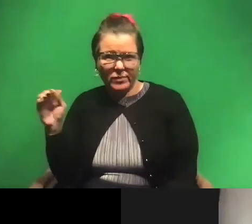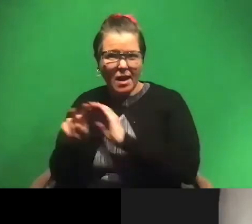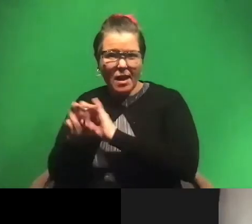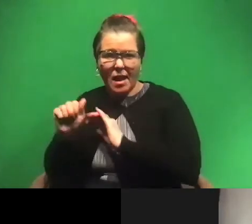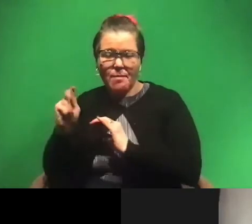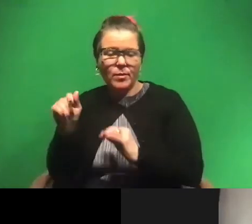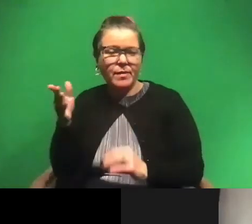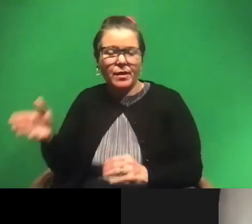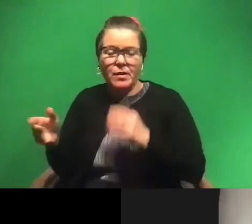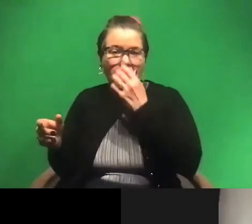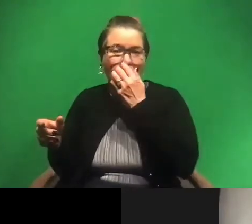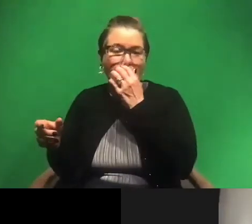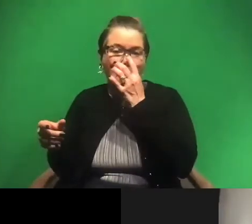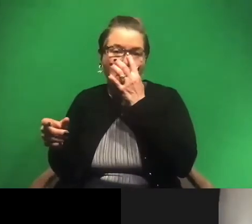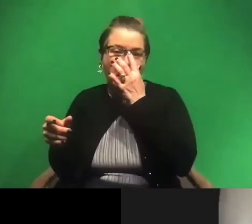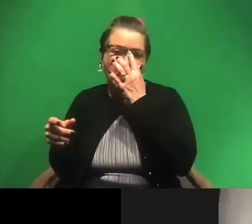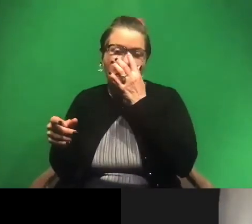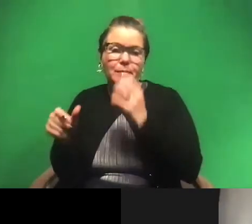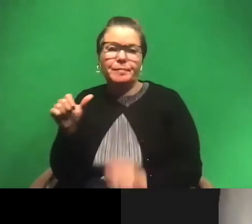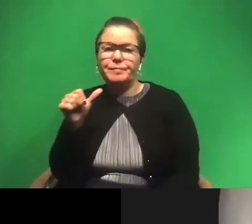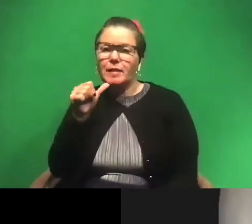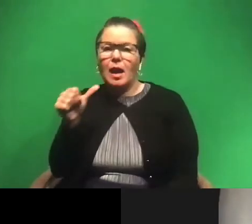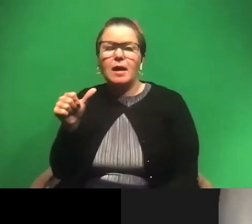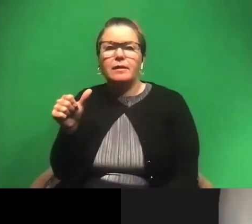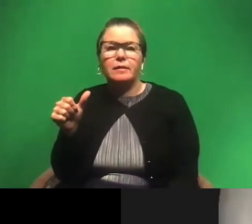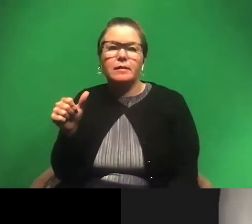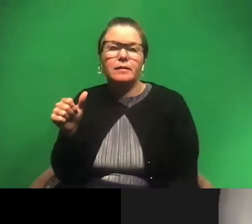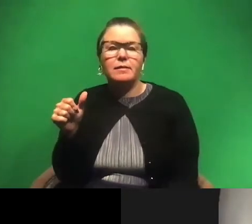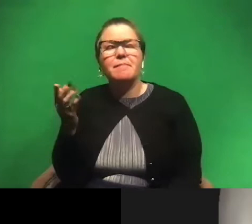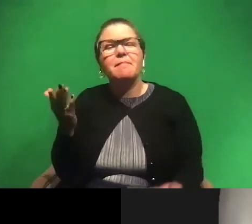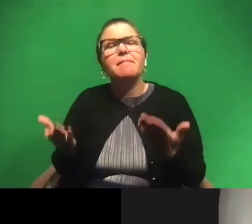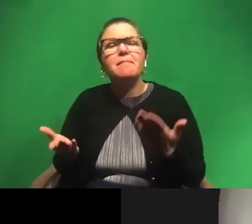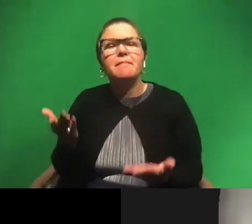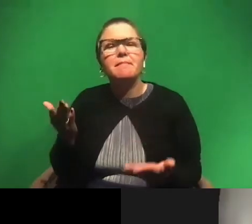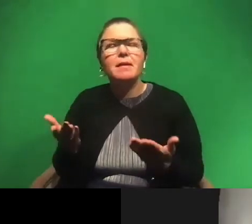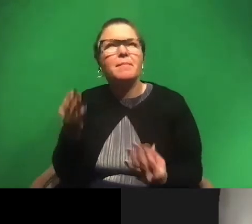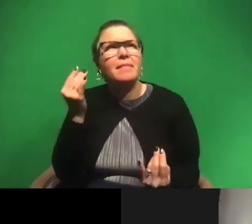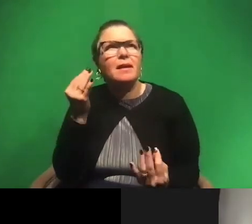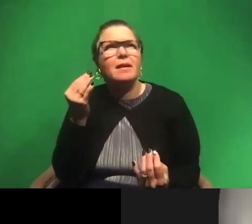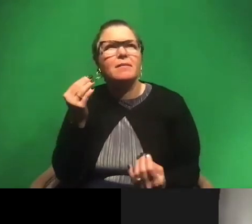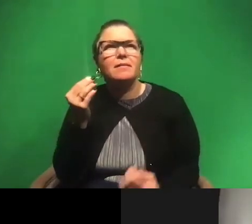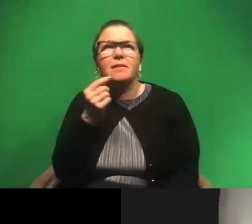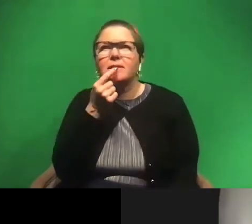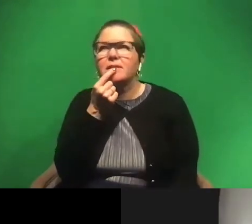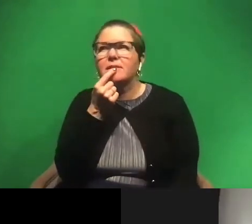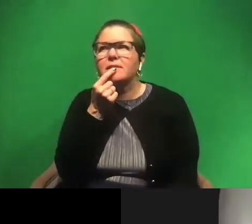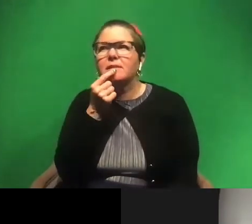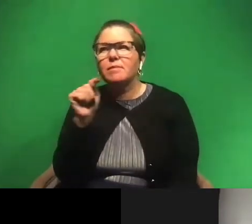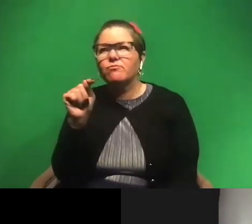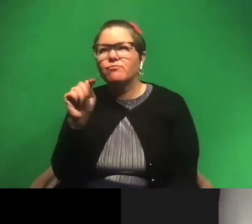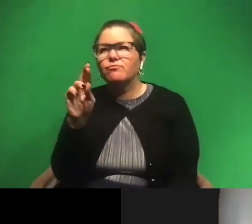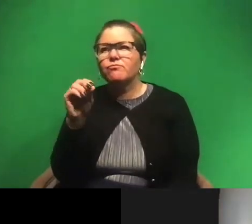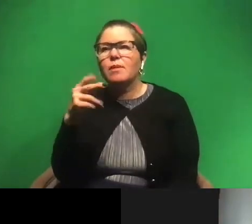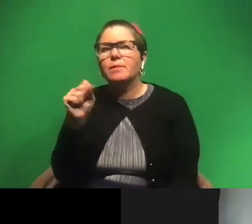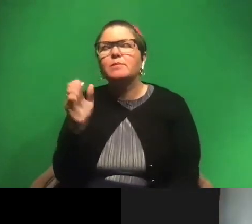not, kind of along there might be, I'm thinking maybe now that there might be some in the tropics, but they'd be tiny.